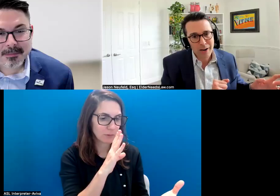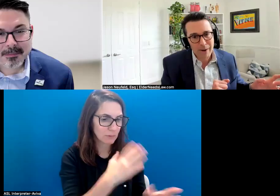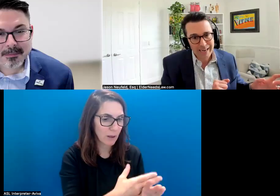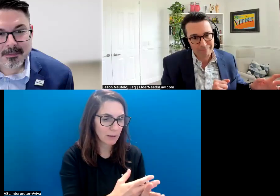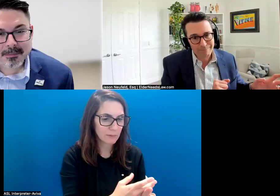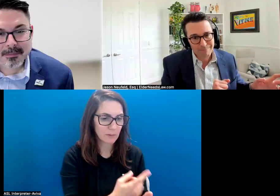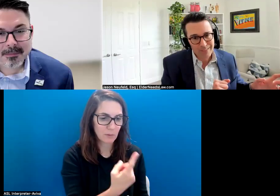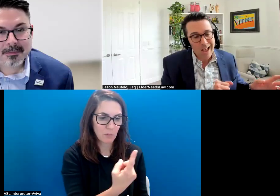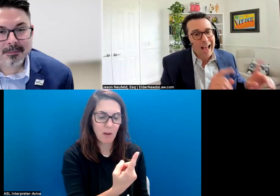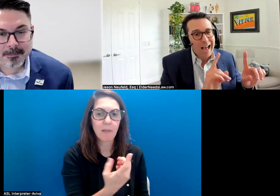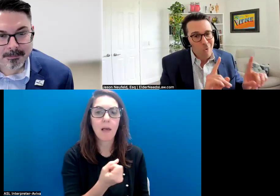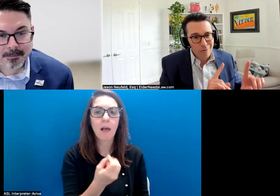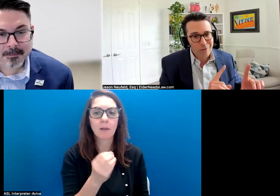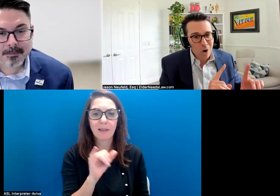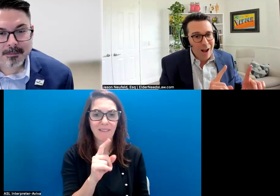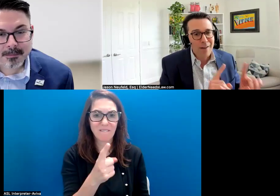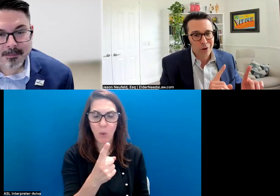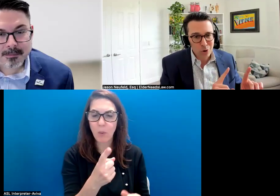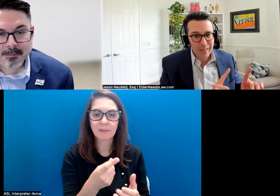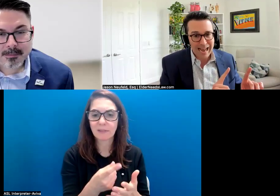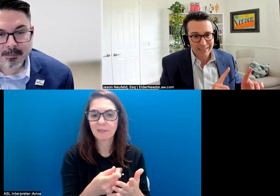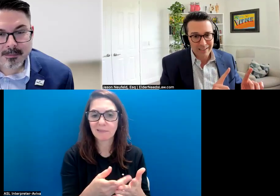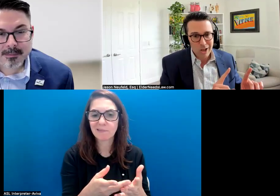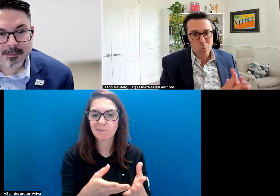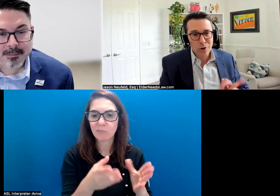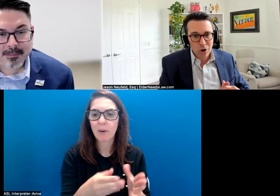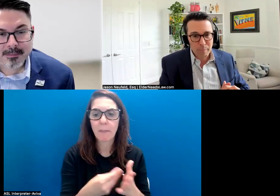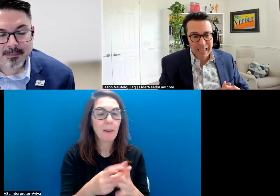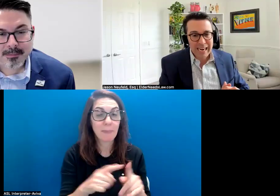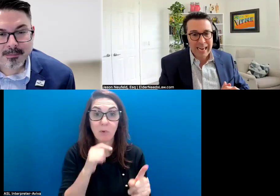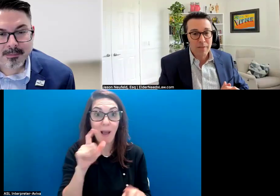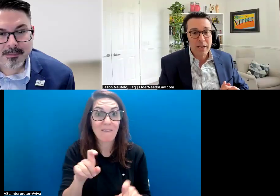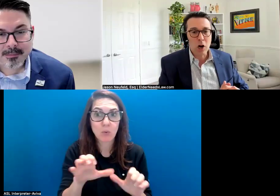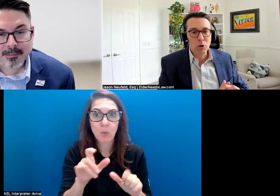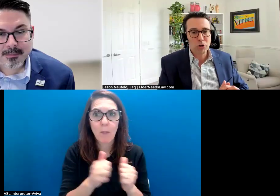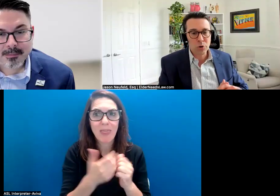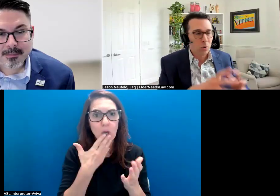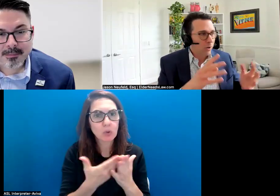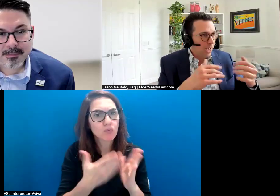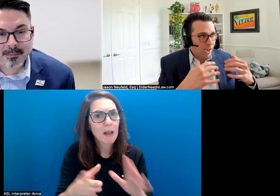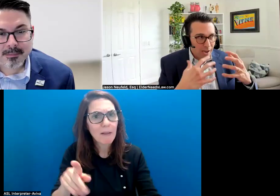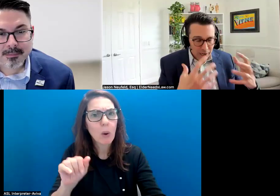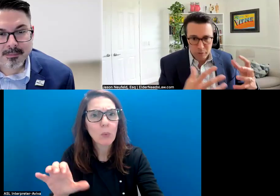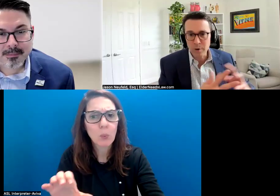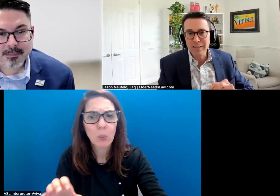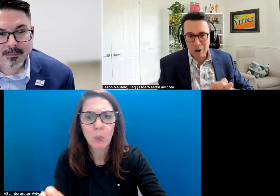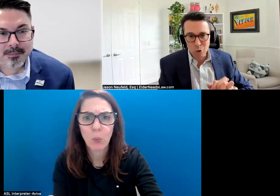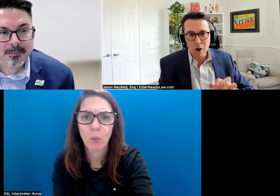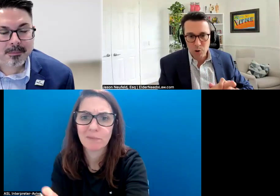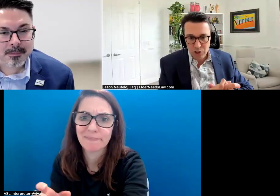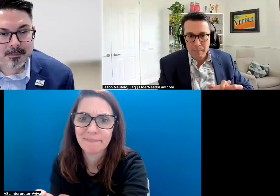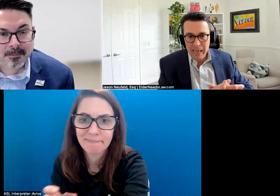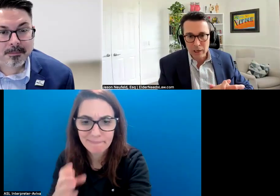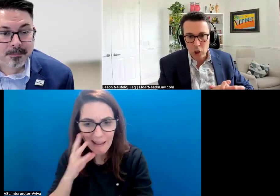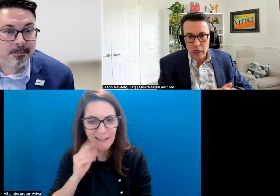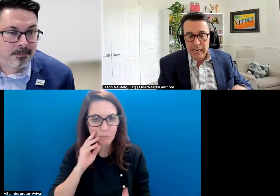first party money. However, they don't have to do that. With good planning, they could go to an experienced elder law